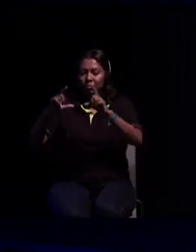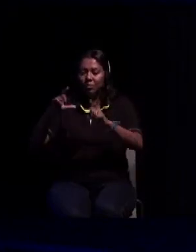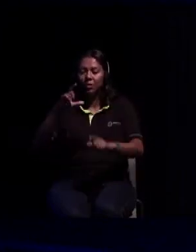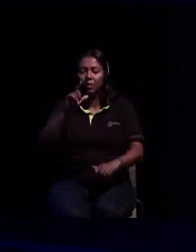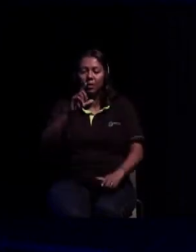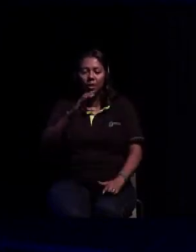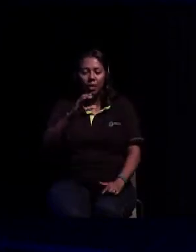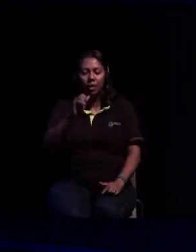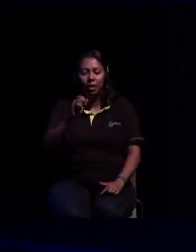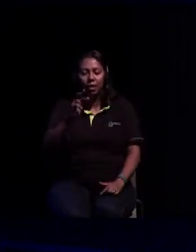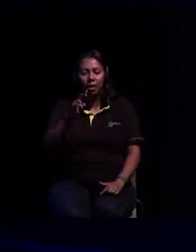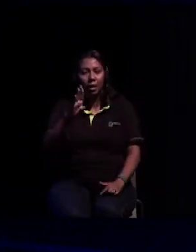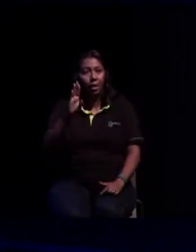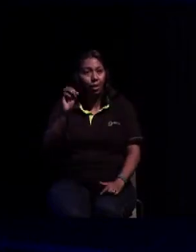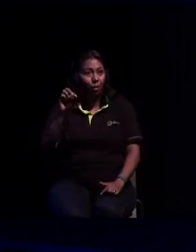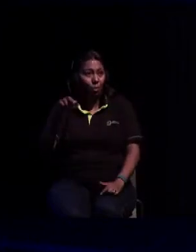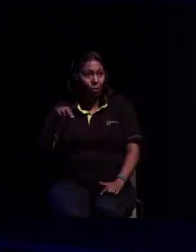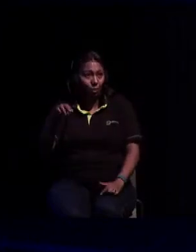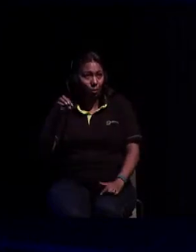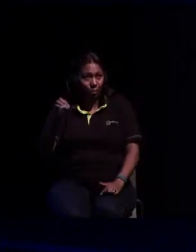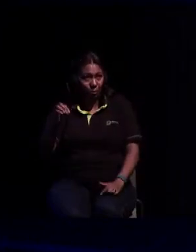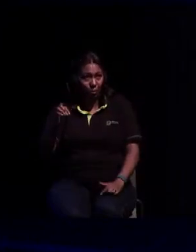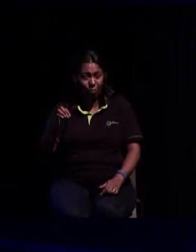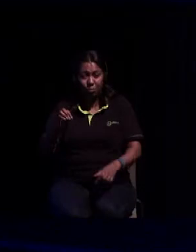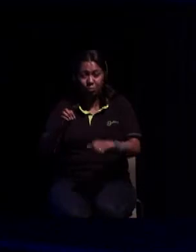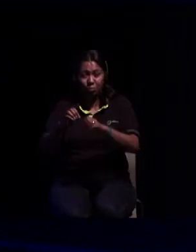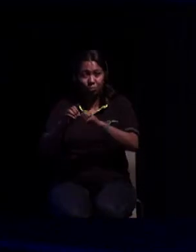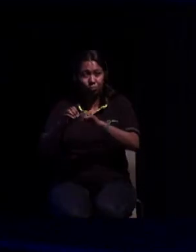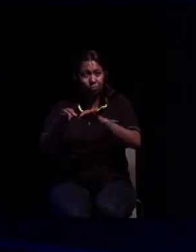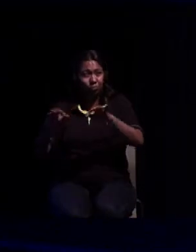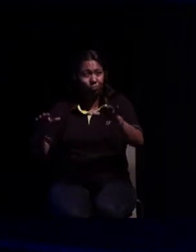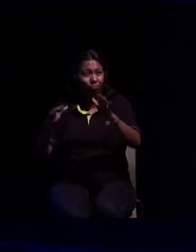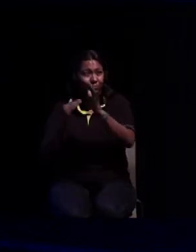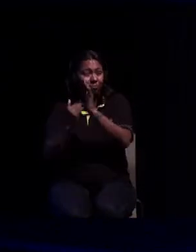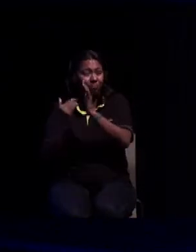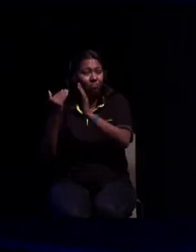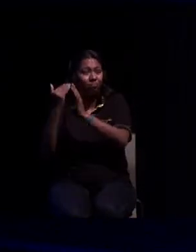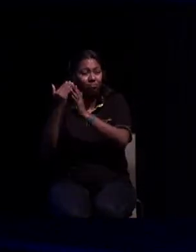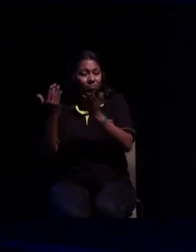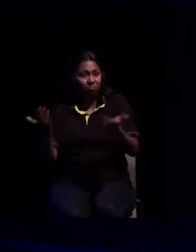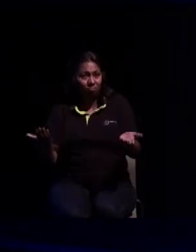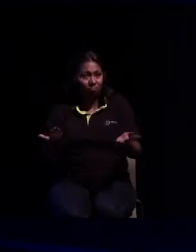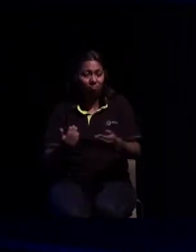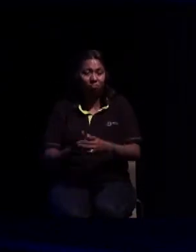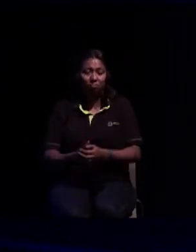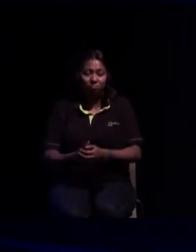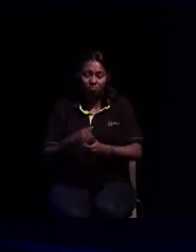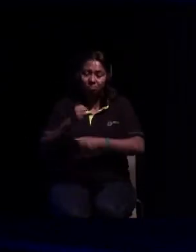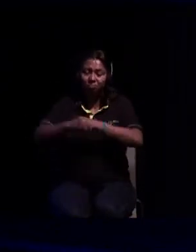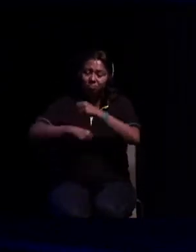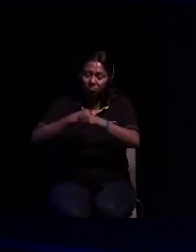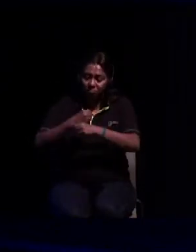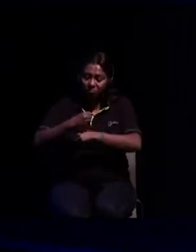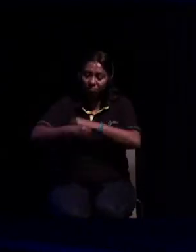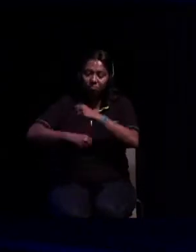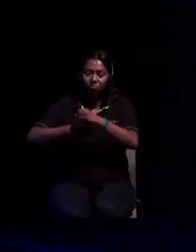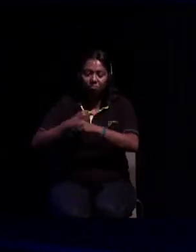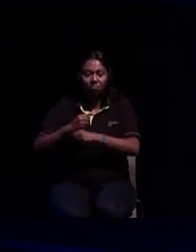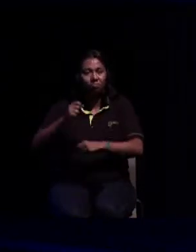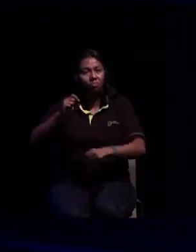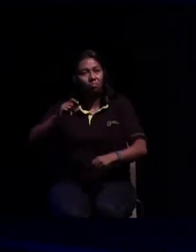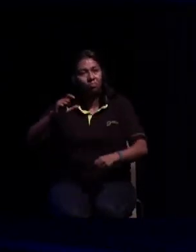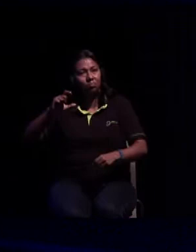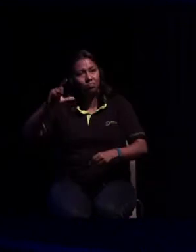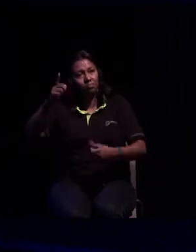previously thought and growing at 8% per year. So this piece of research actually gives us something concrete